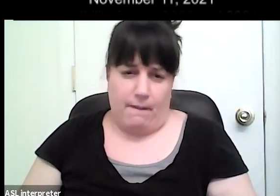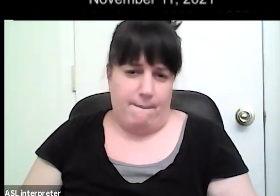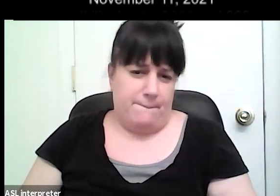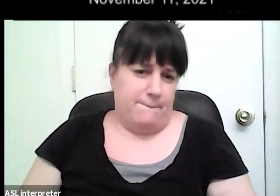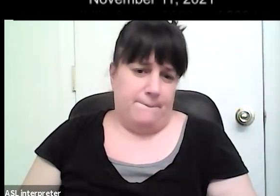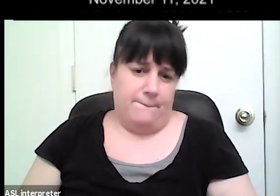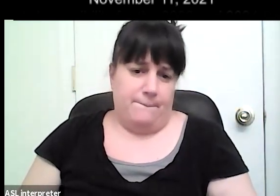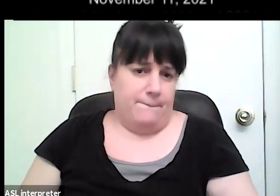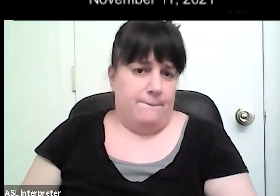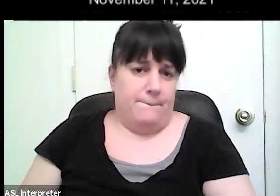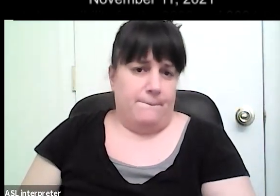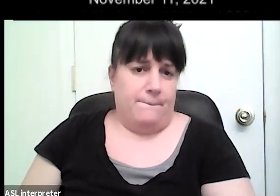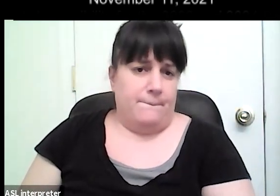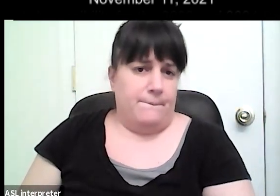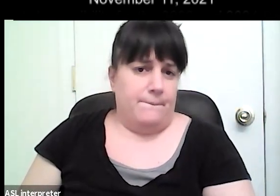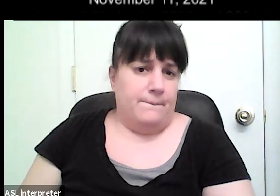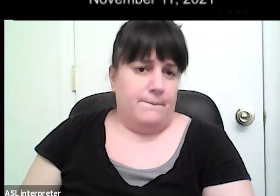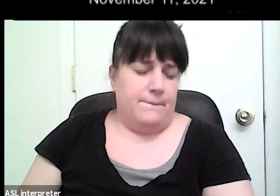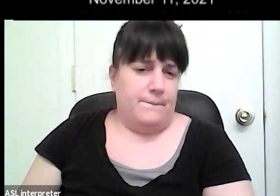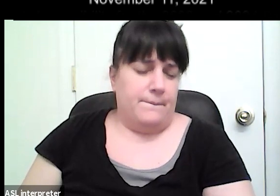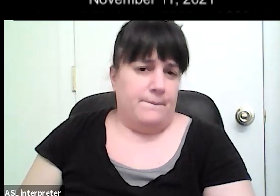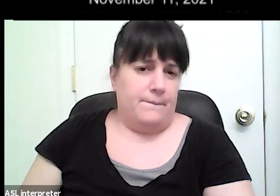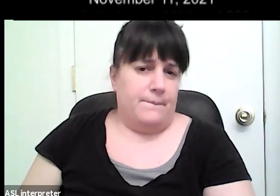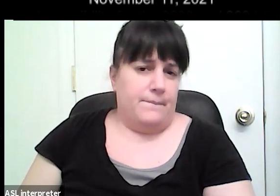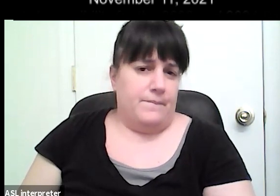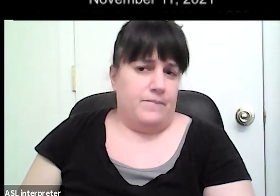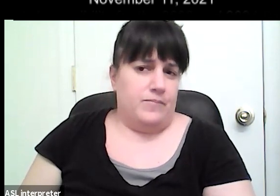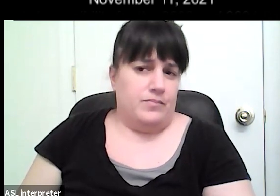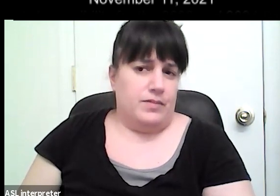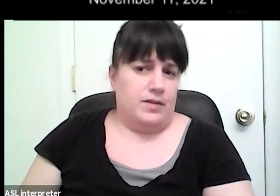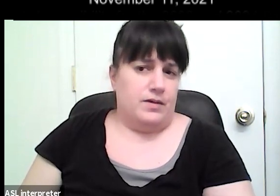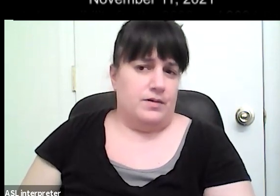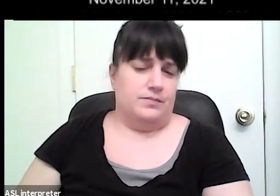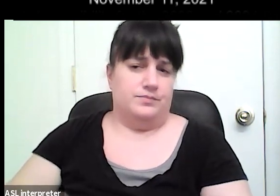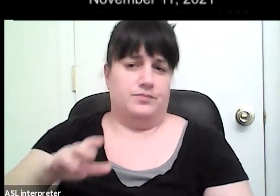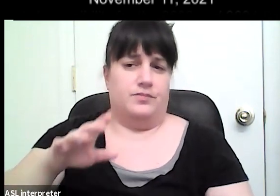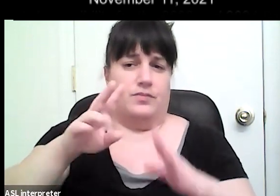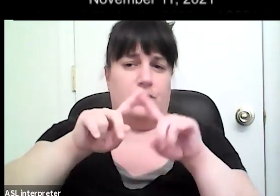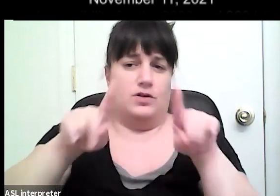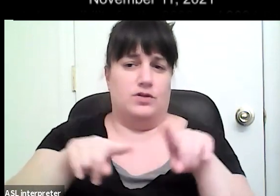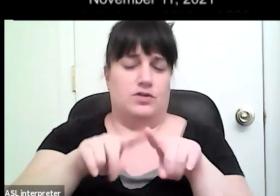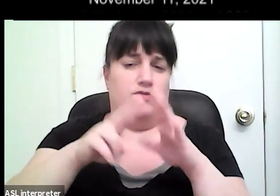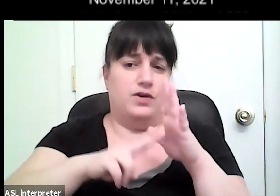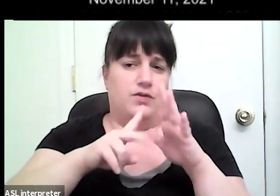discovery. we go into Build 1 of 1. Corona exoplanet discovery. Borealis. Buddhist.